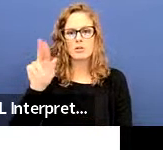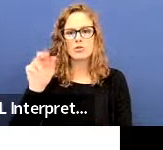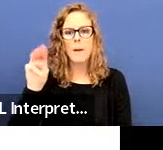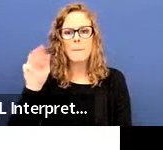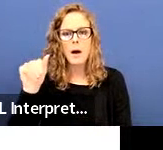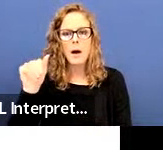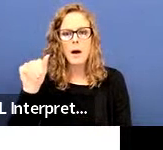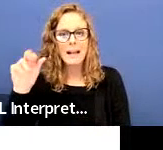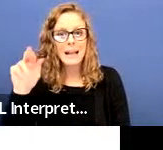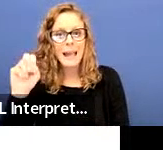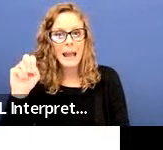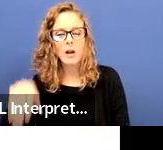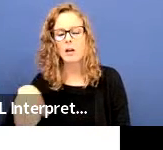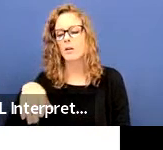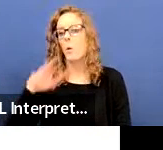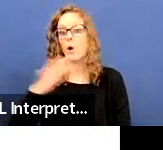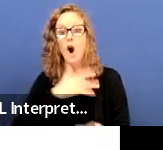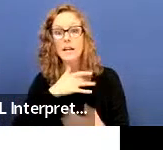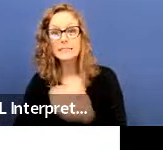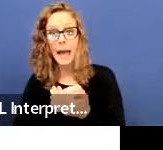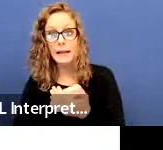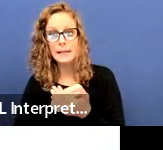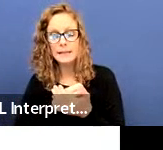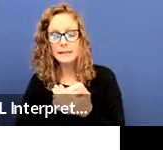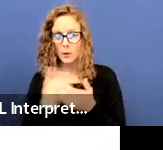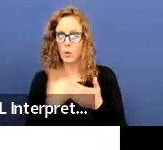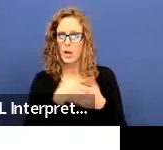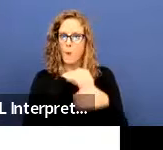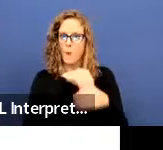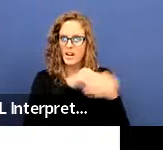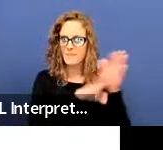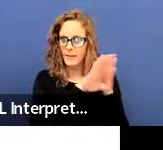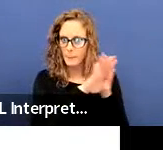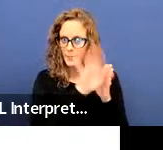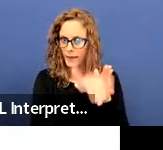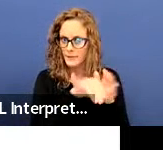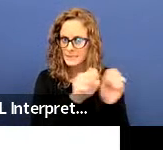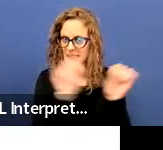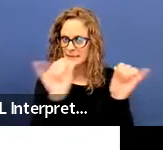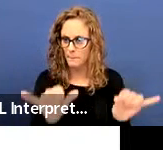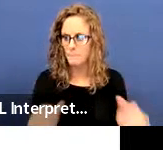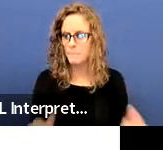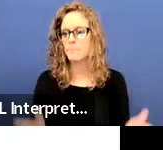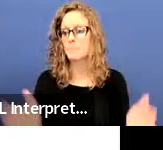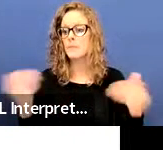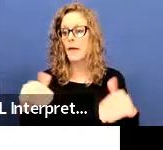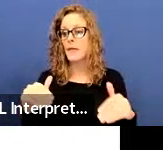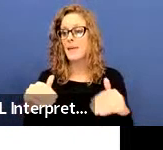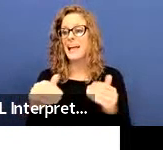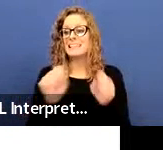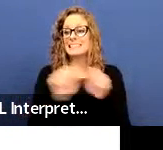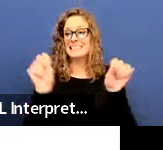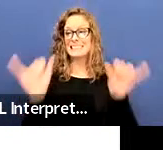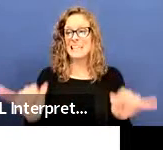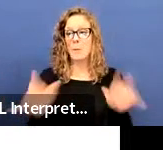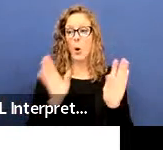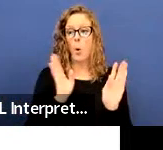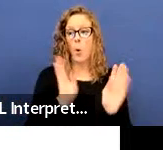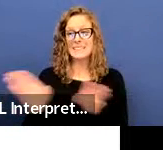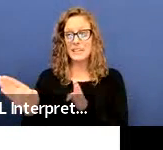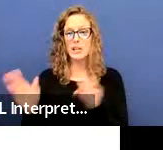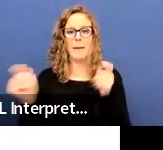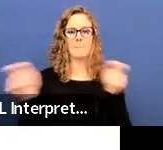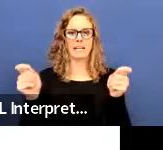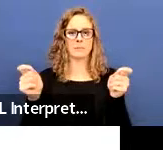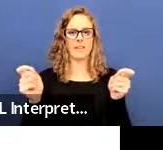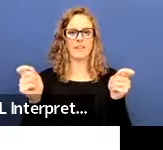attack. Then we have system organization and management, and that's what we're doing right now, is we develop a